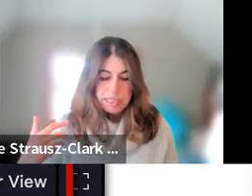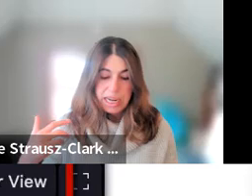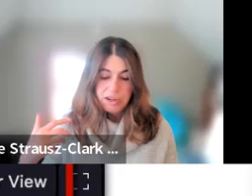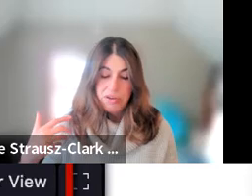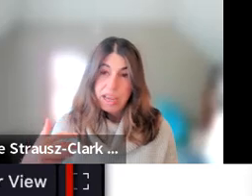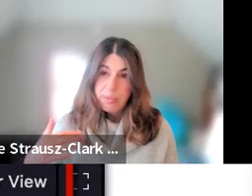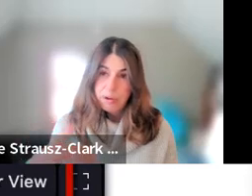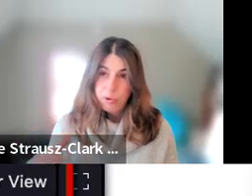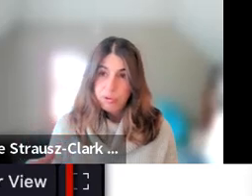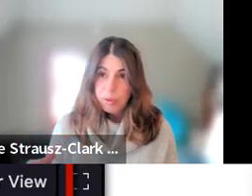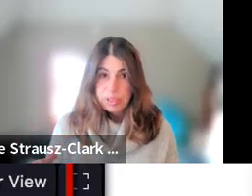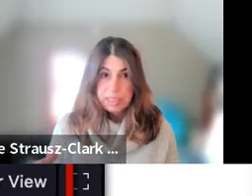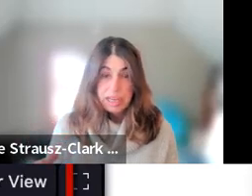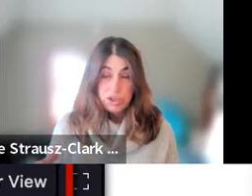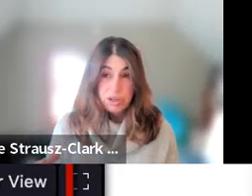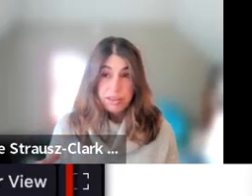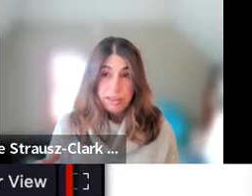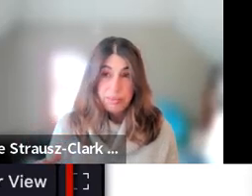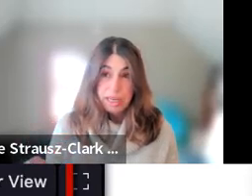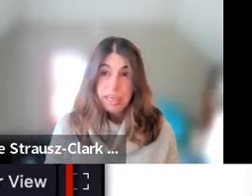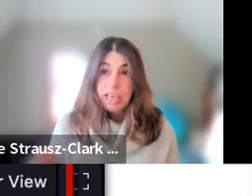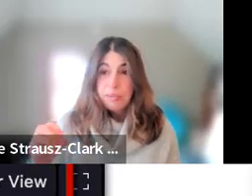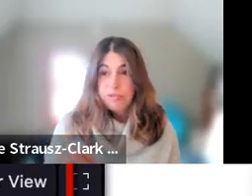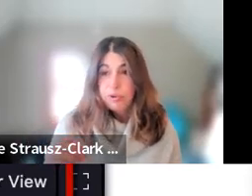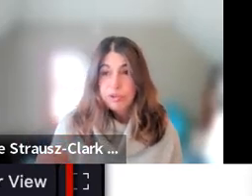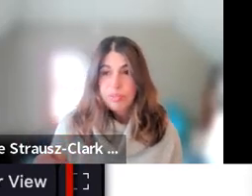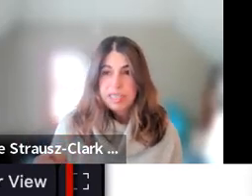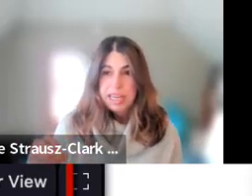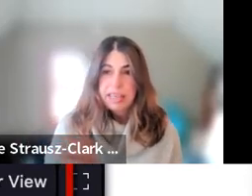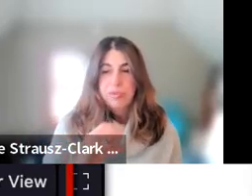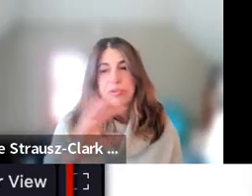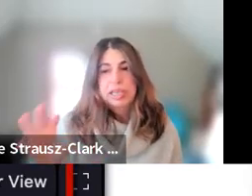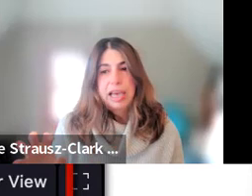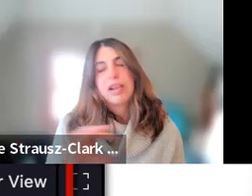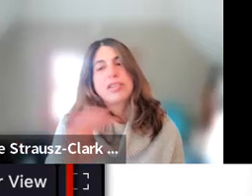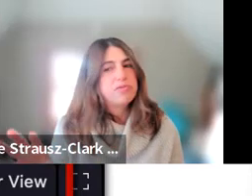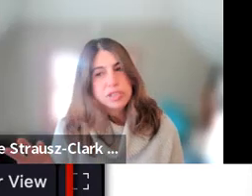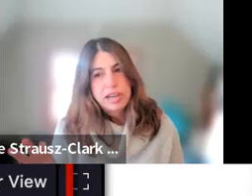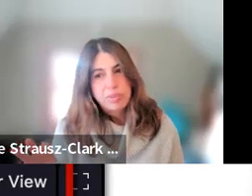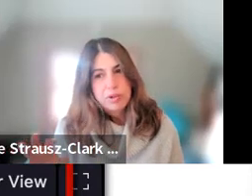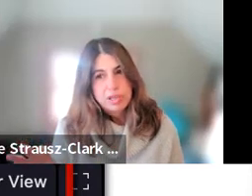to state your name and role or representation on the committee before you speak today, that will really, and